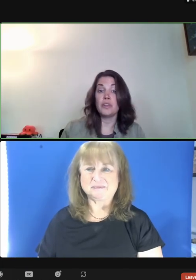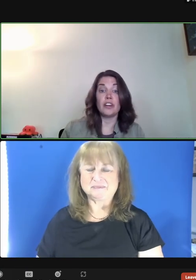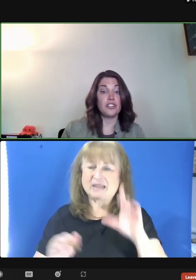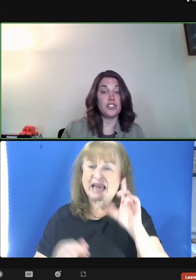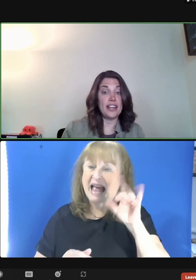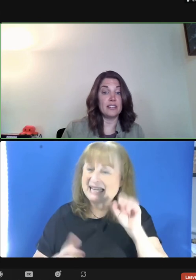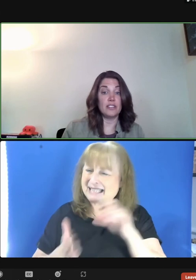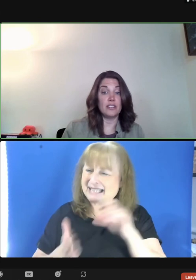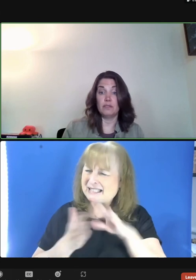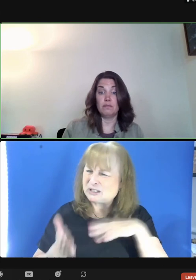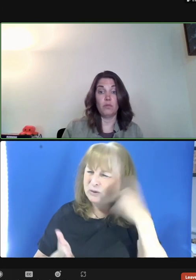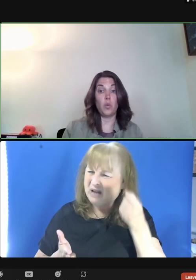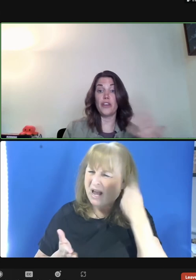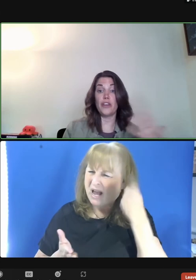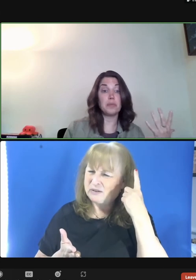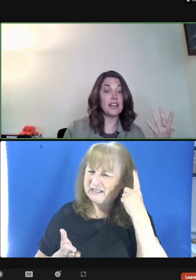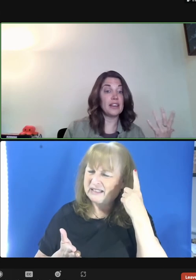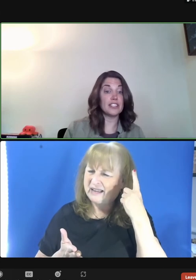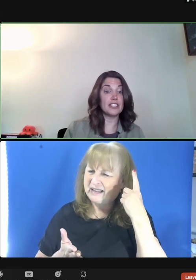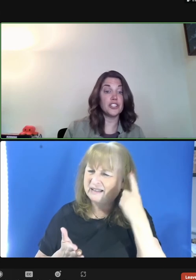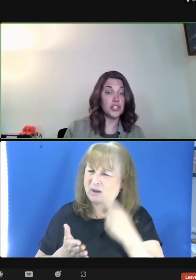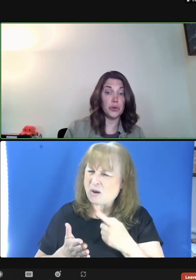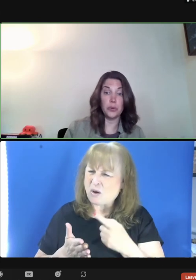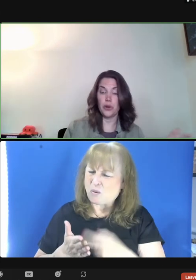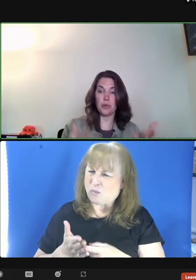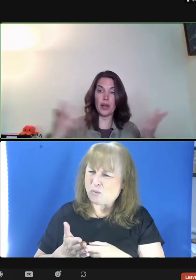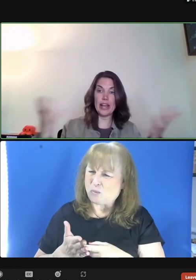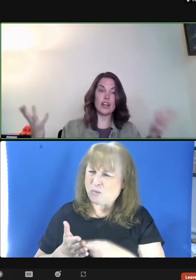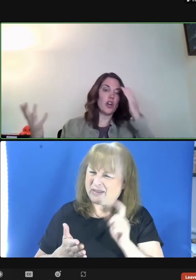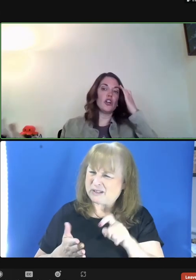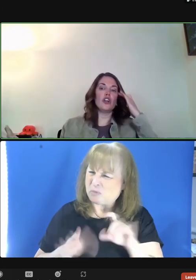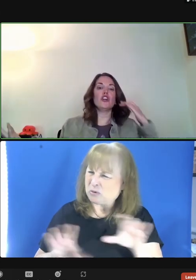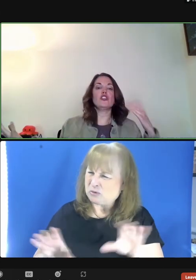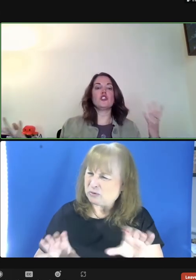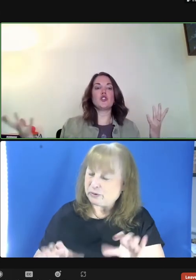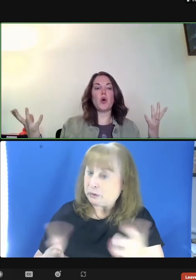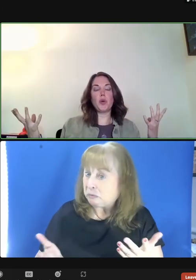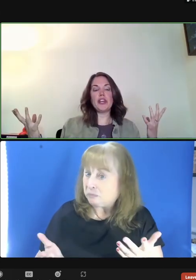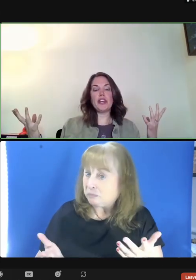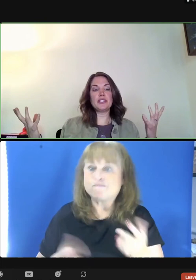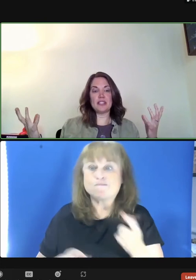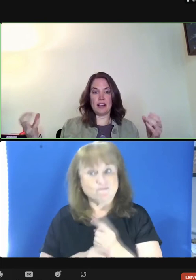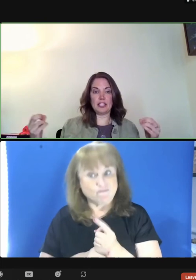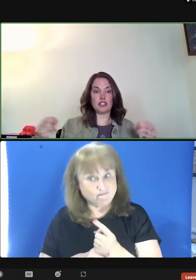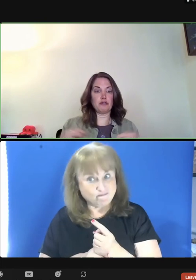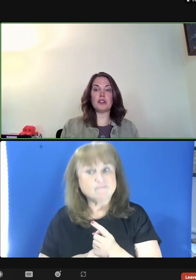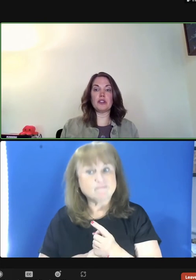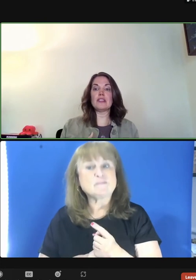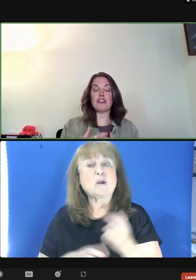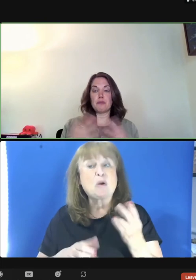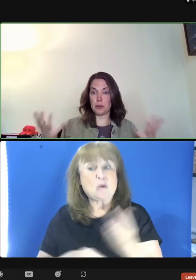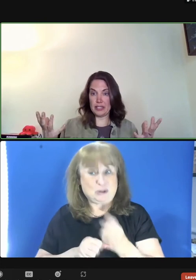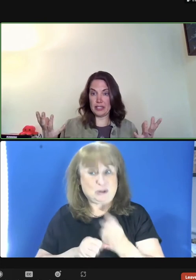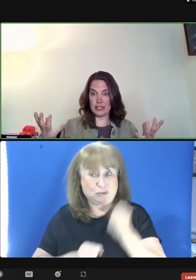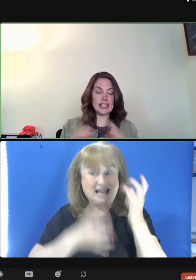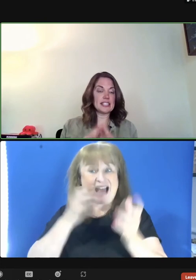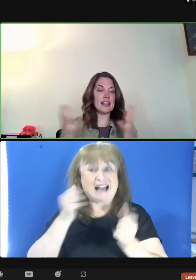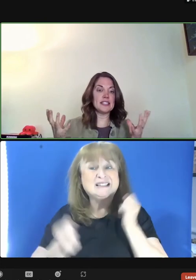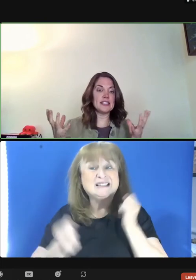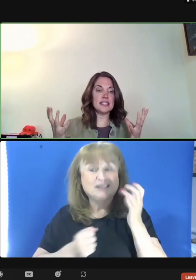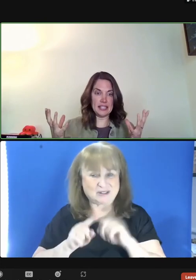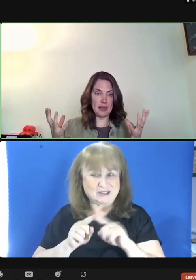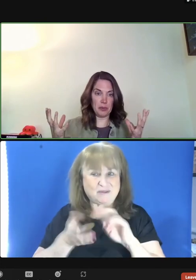Does the student understand what they're being asked to do, right? So we use signs for a lot of